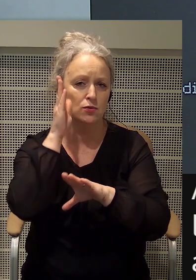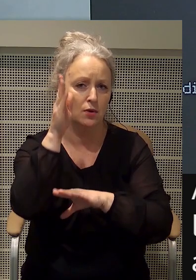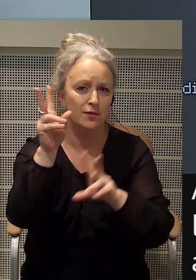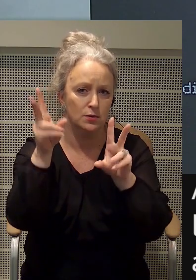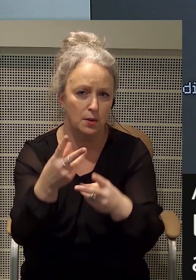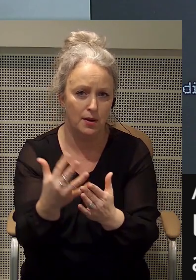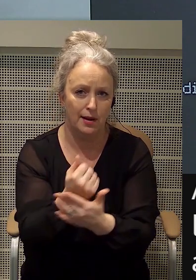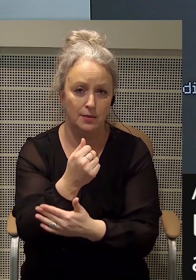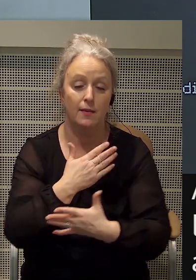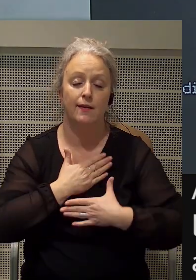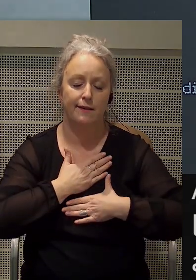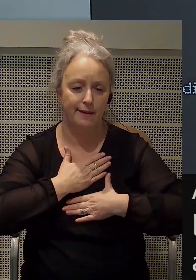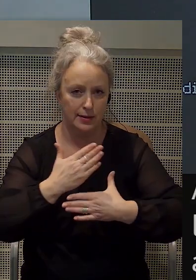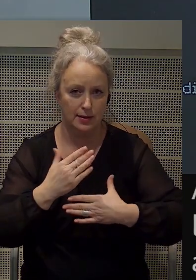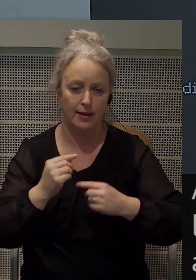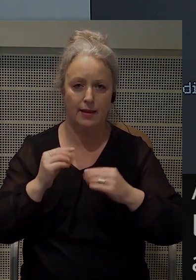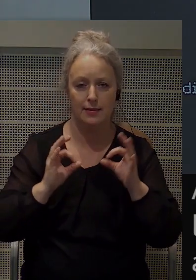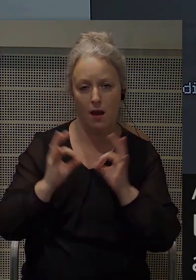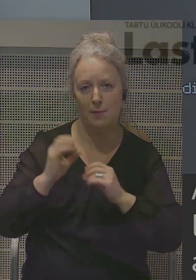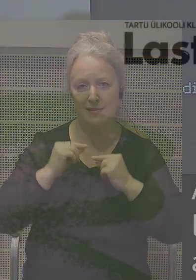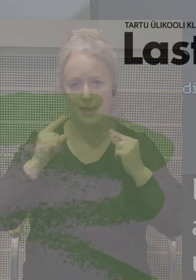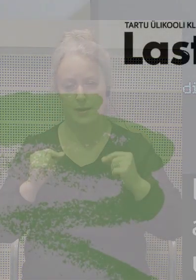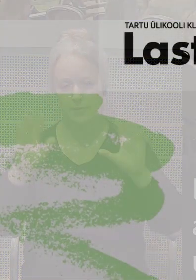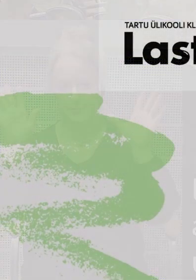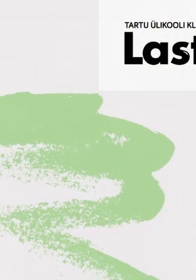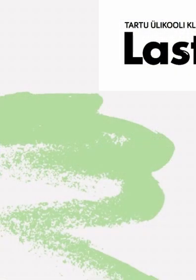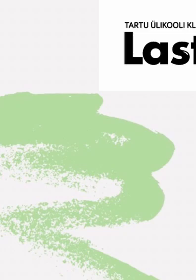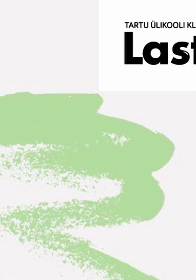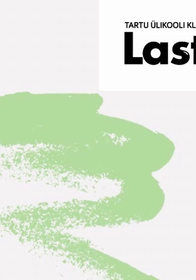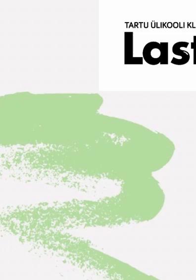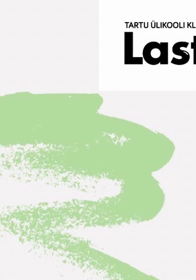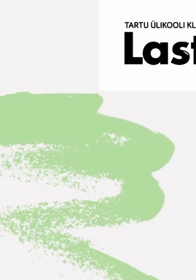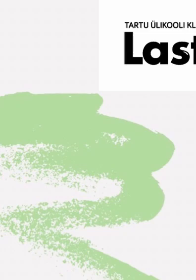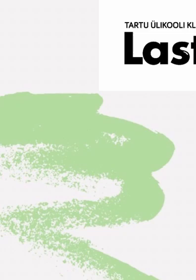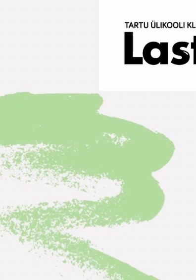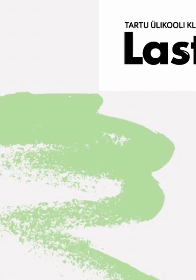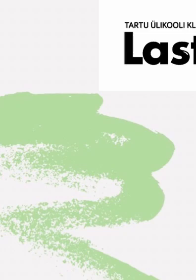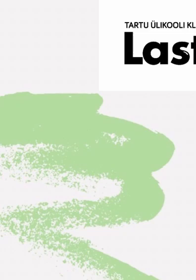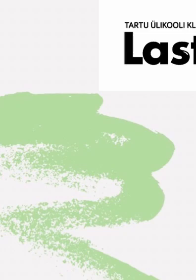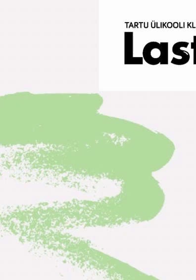found solutions, and we will in the future. Thank you. Thank you.